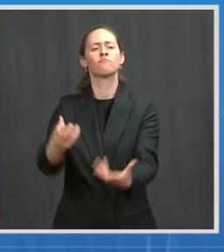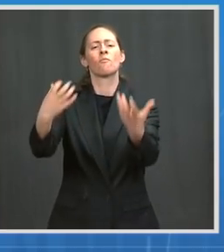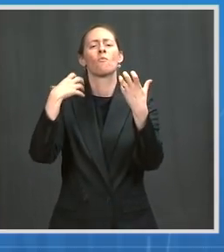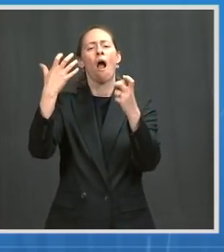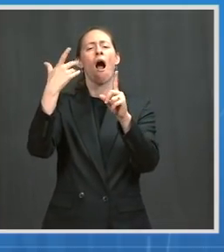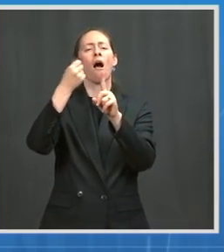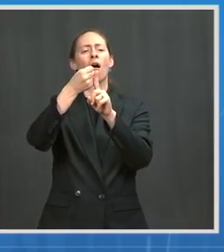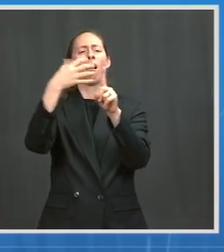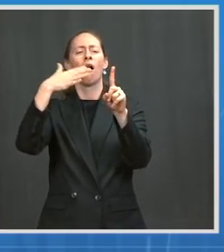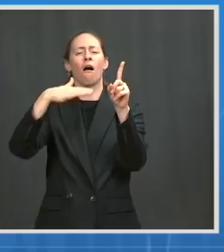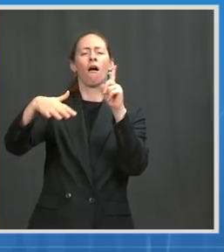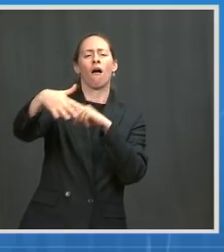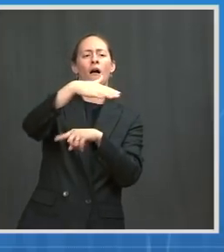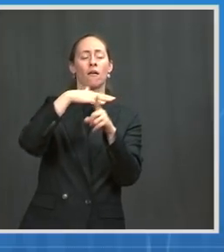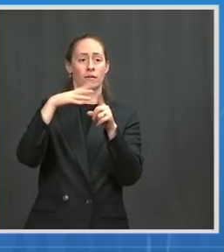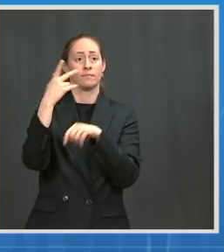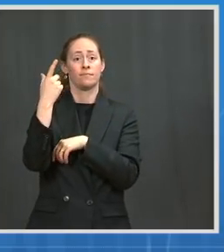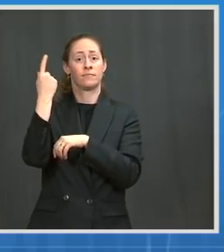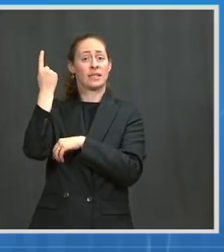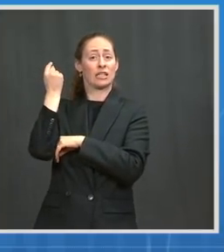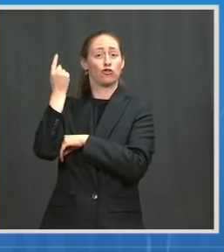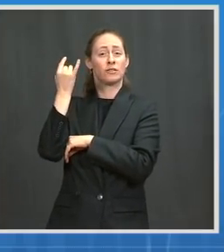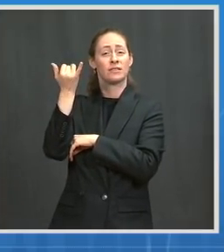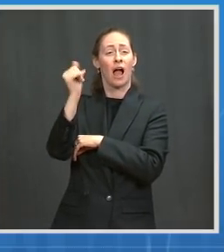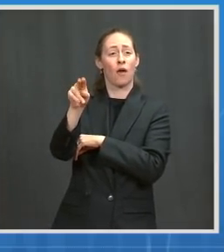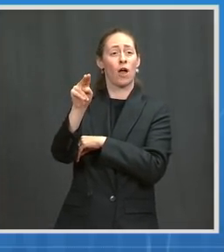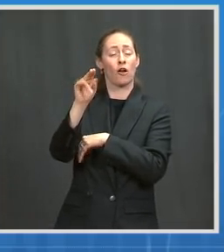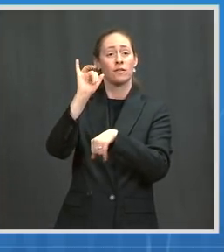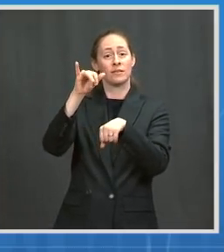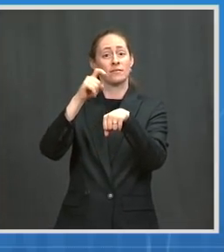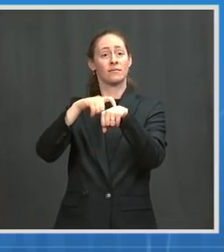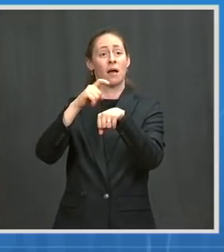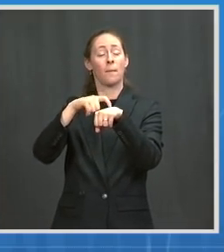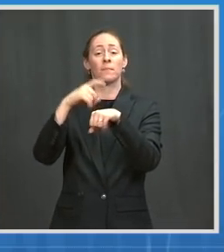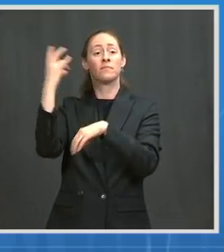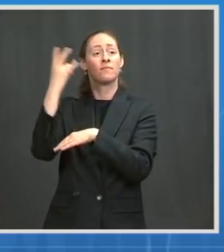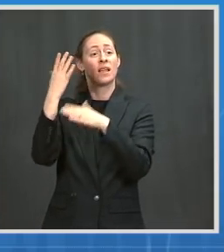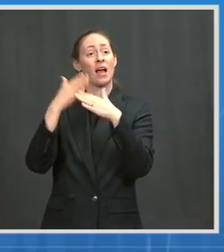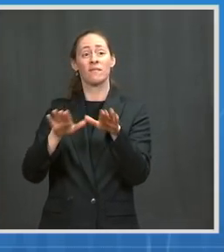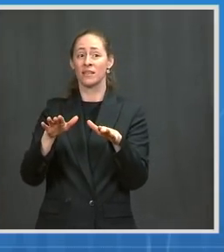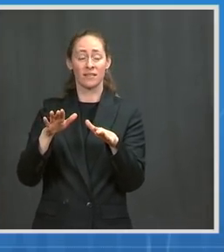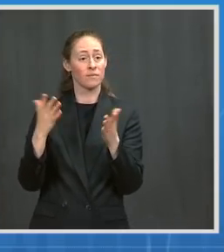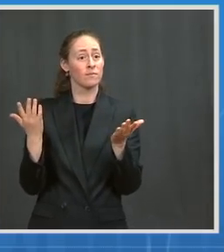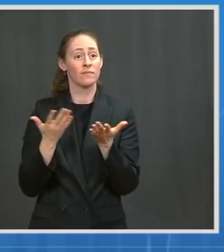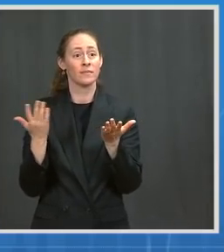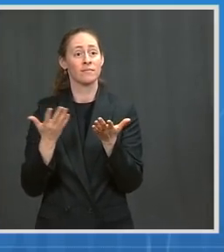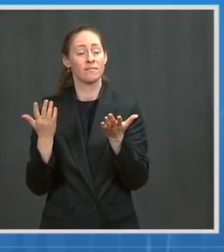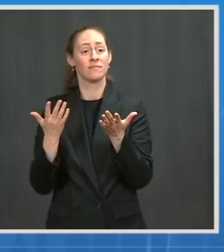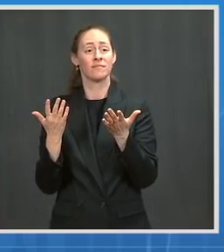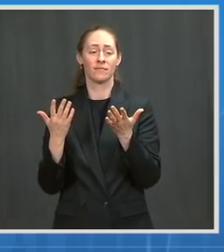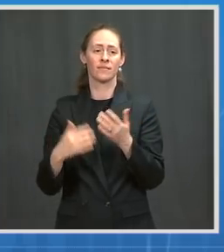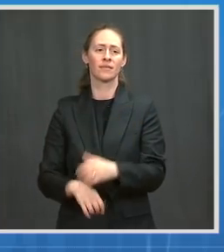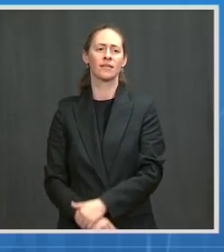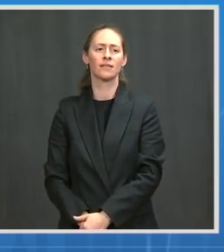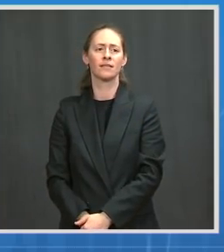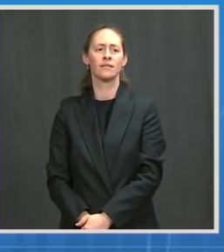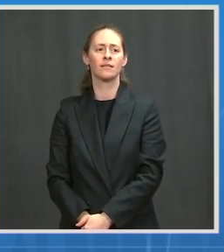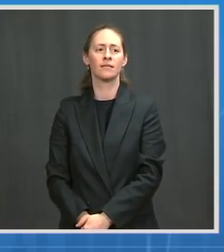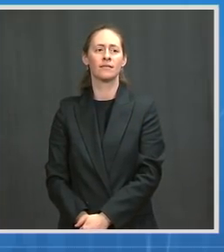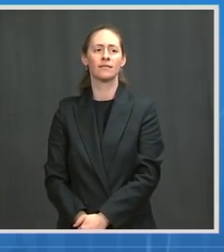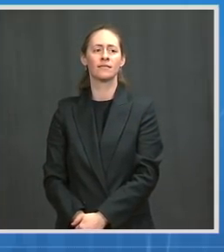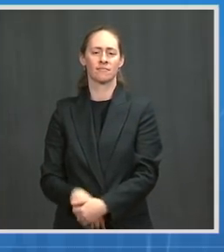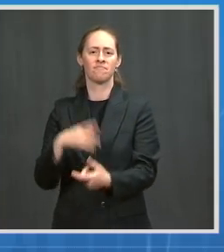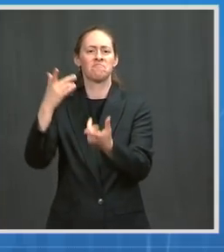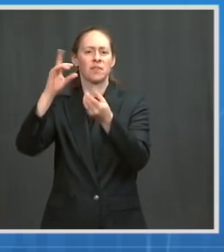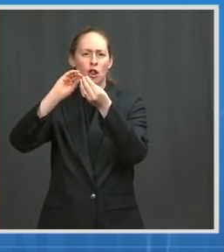average was 252,000 cases per day. We've seen a 95% decline in just the past 5 months.